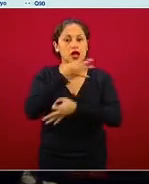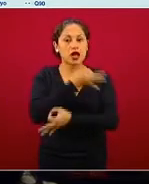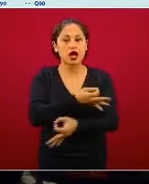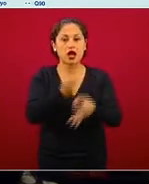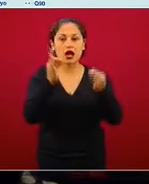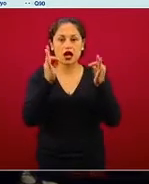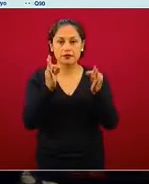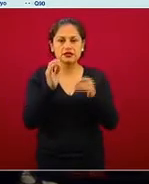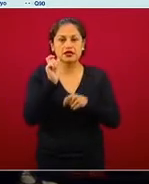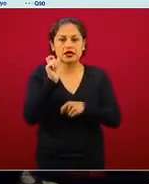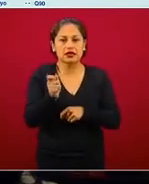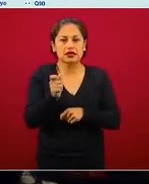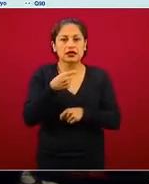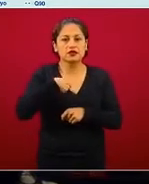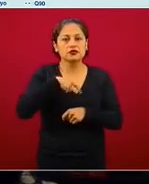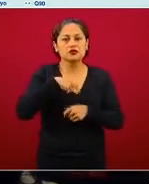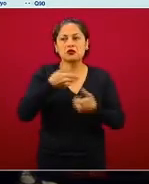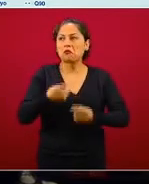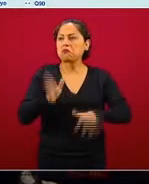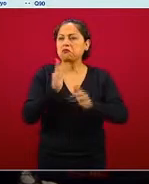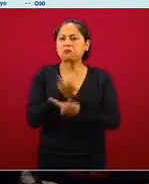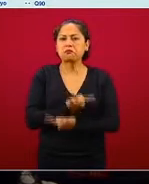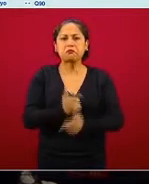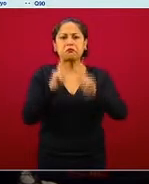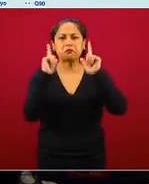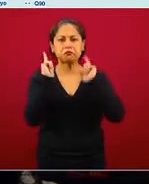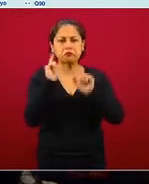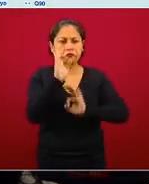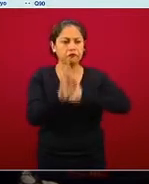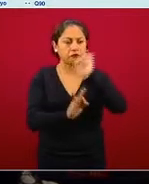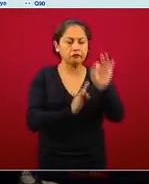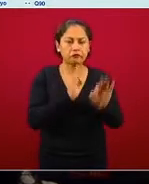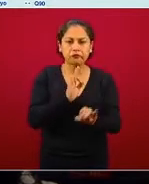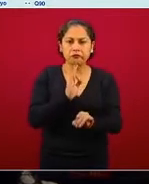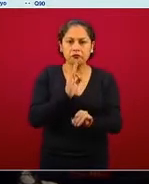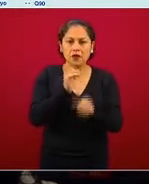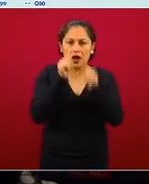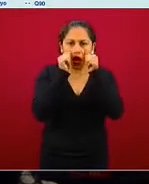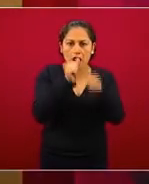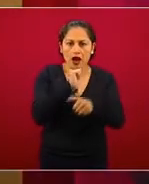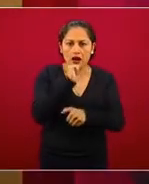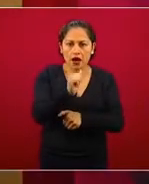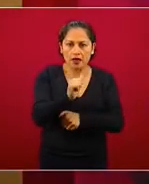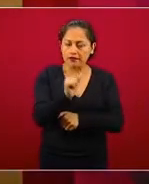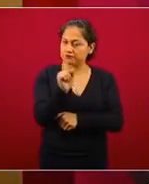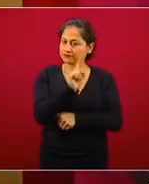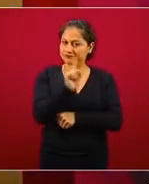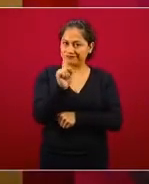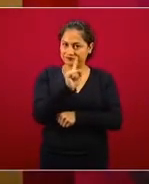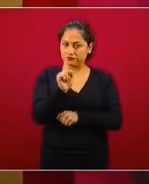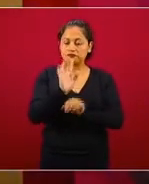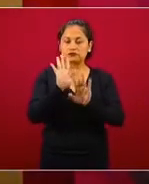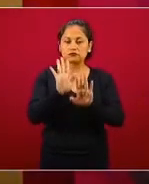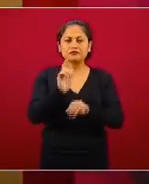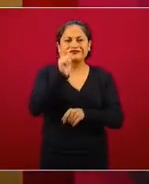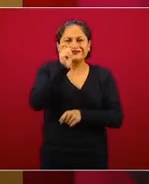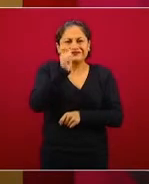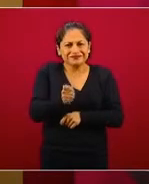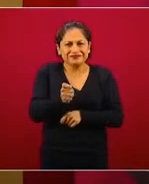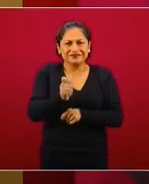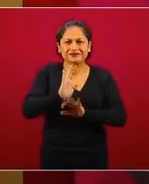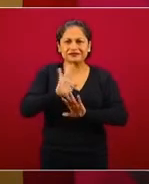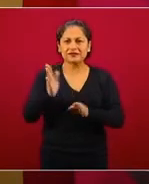warning. Remember that all of these curves are predictions following along with our safe